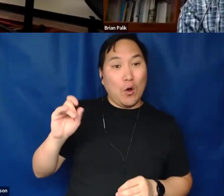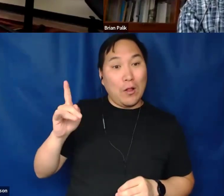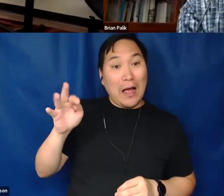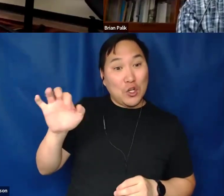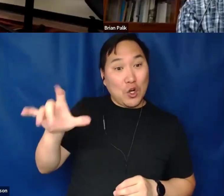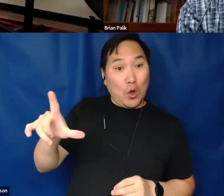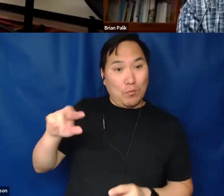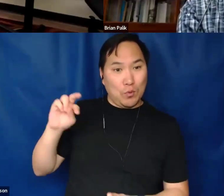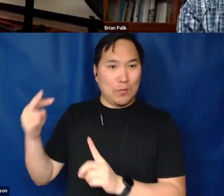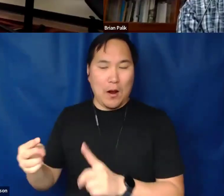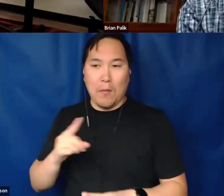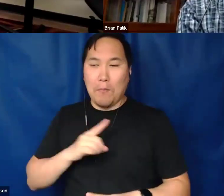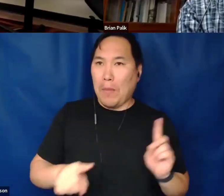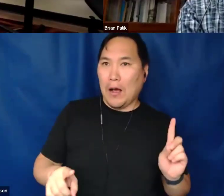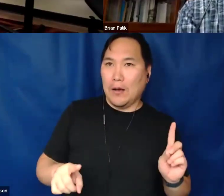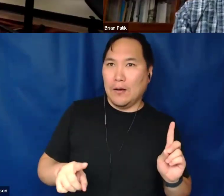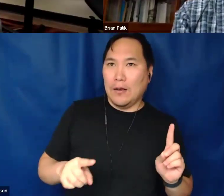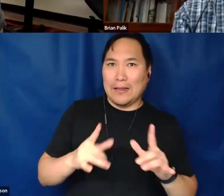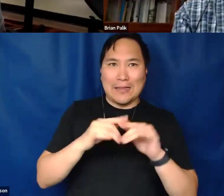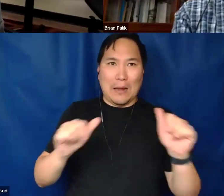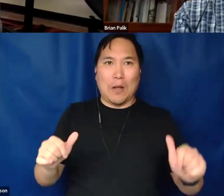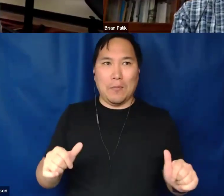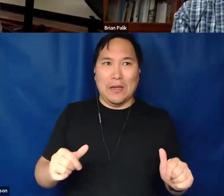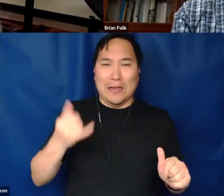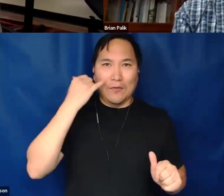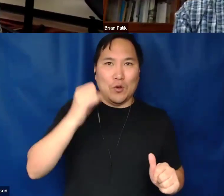people do with irregular shelterwoods. So